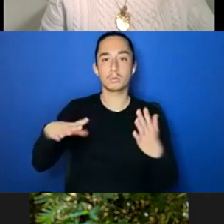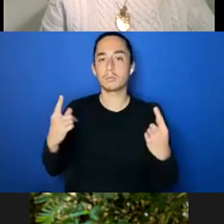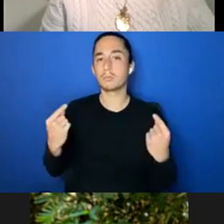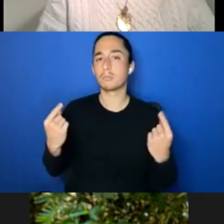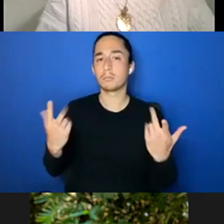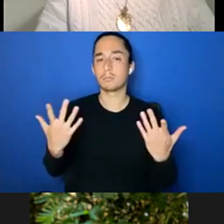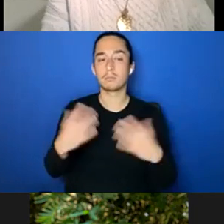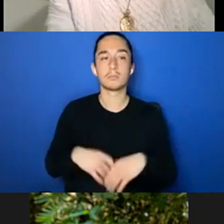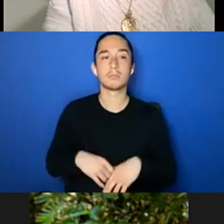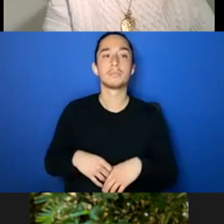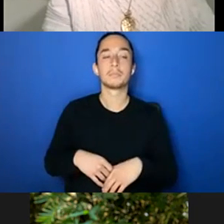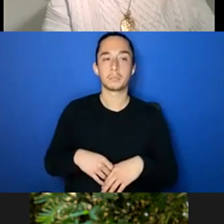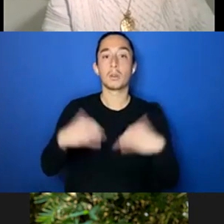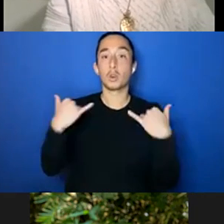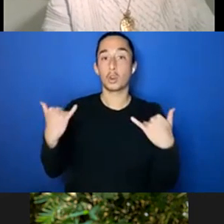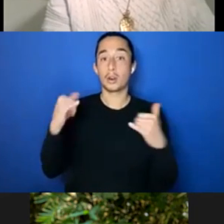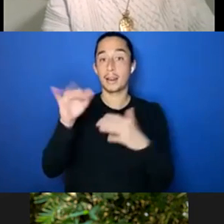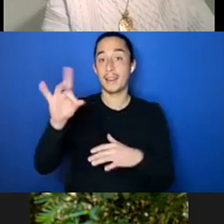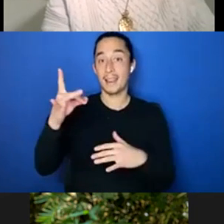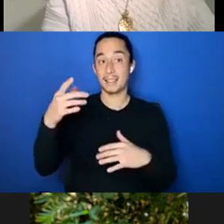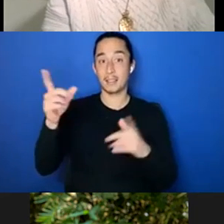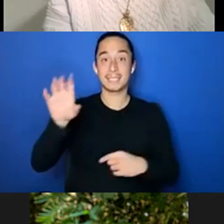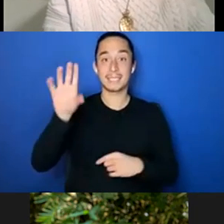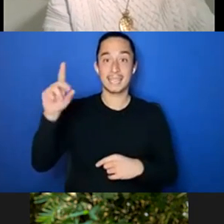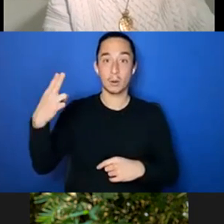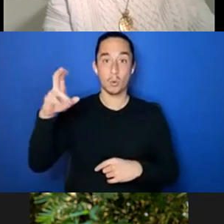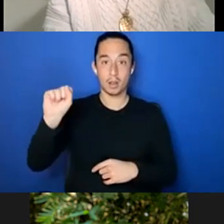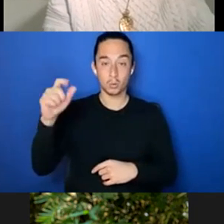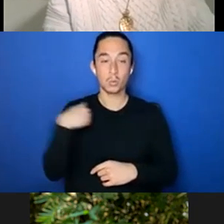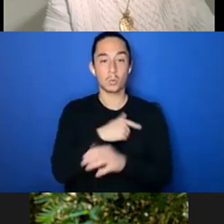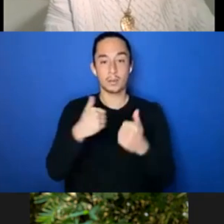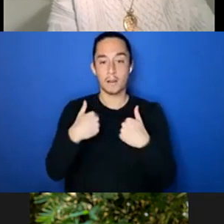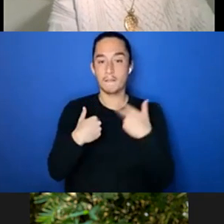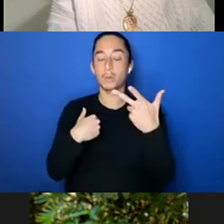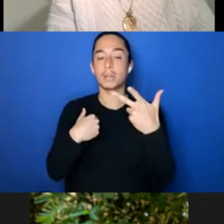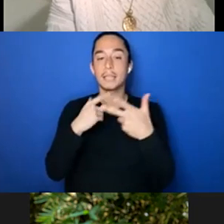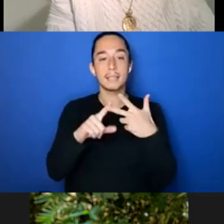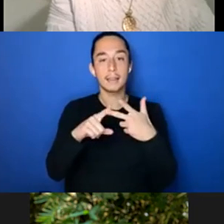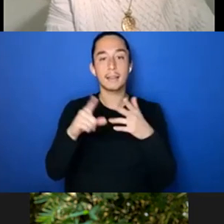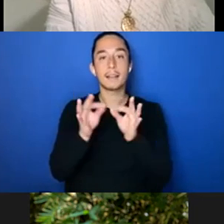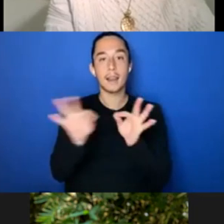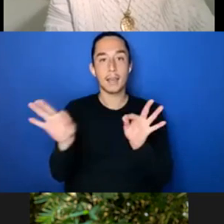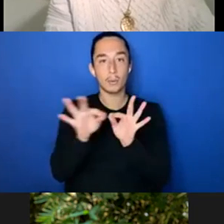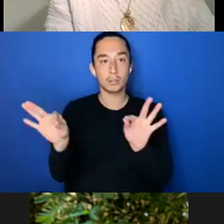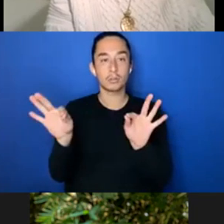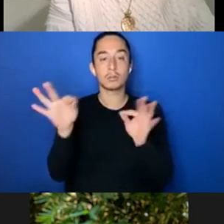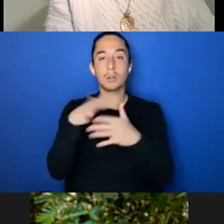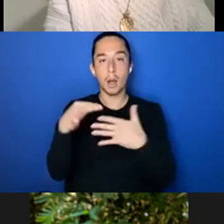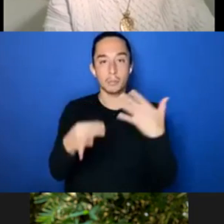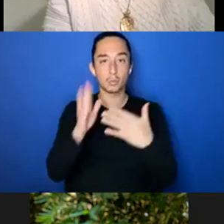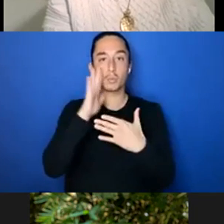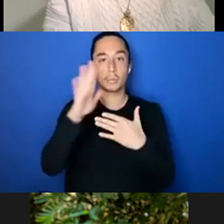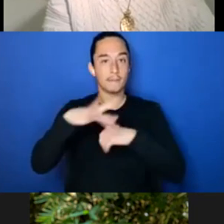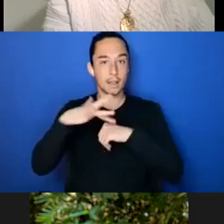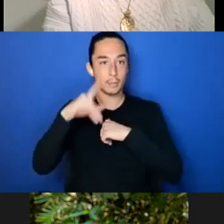So if current 8th graders come to San Diego High School, we do have 3 language options that will be available to